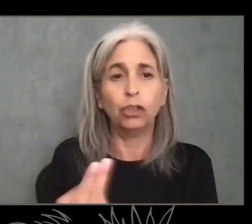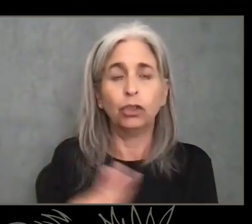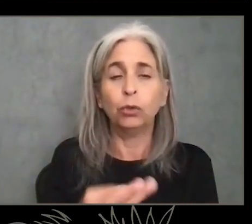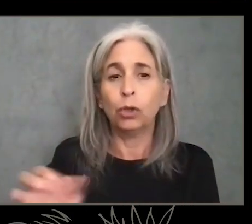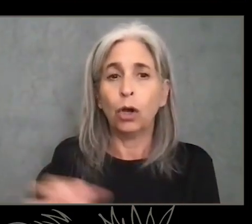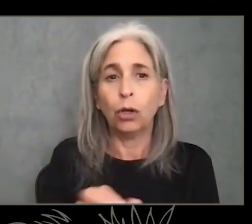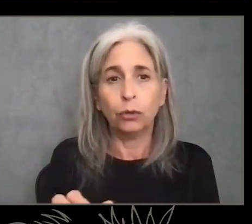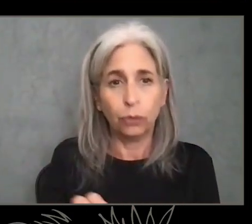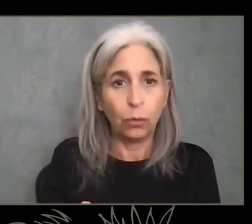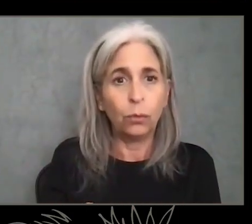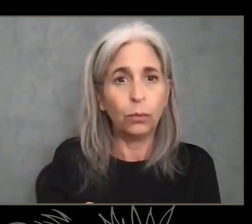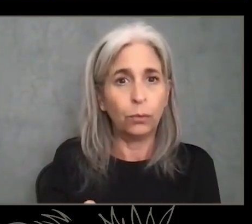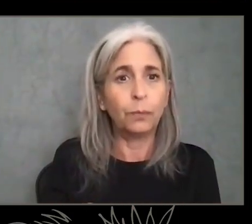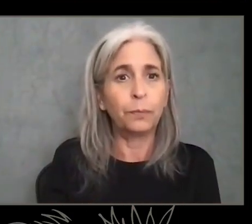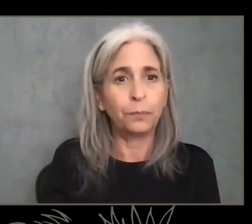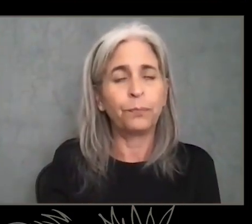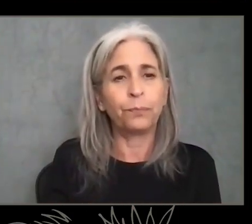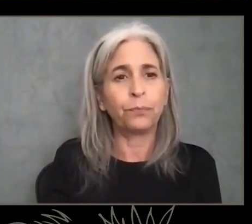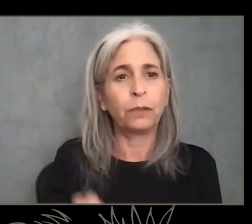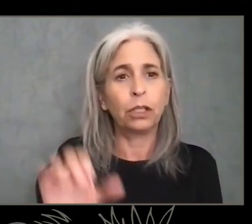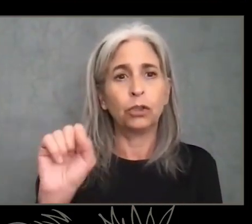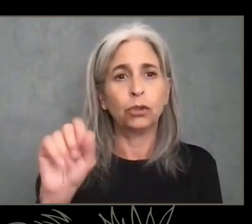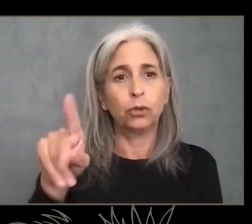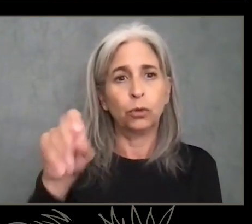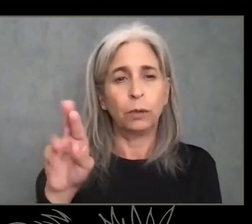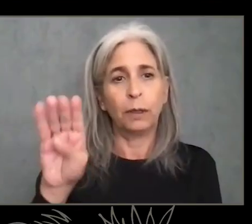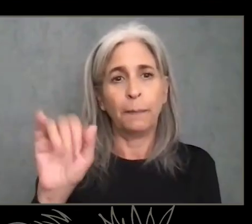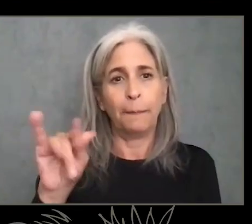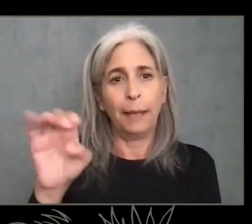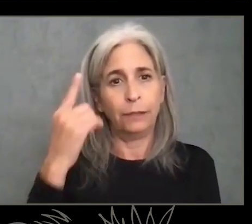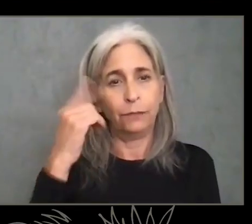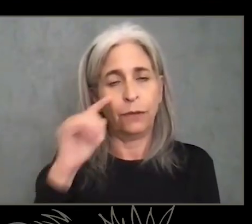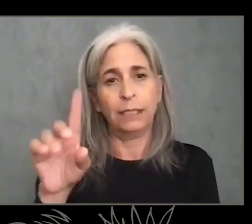use Supabase for this database,